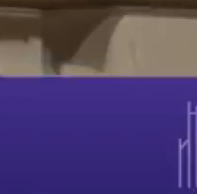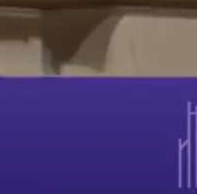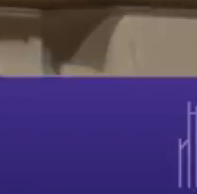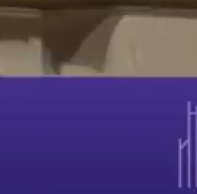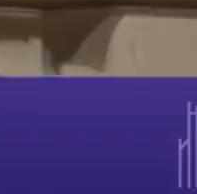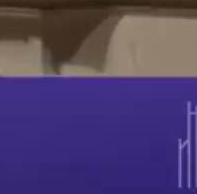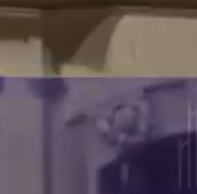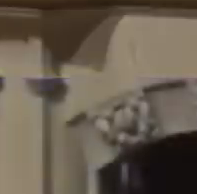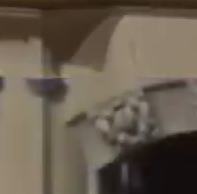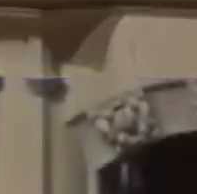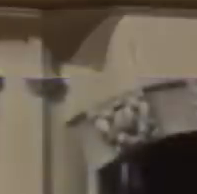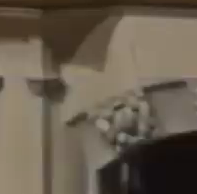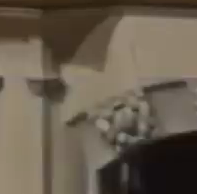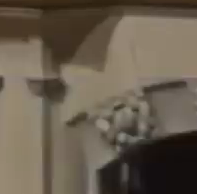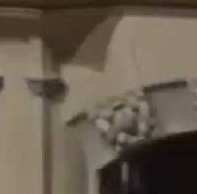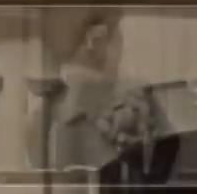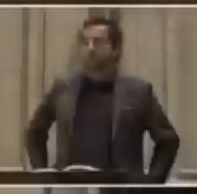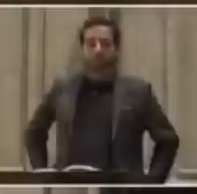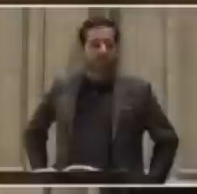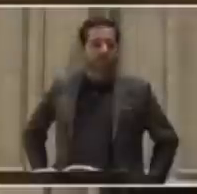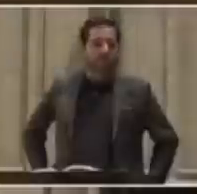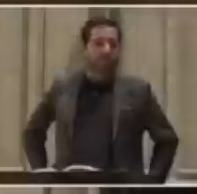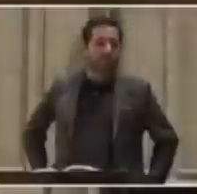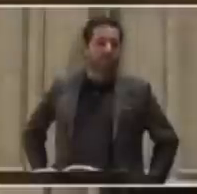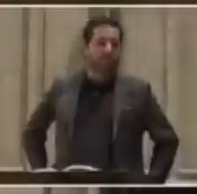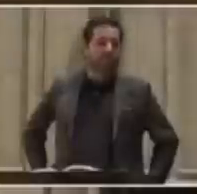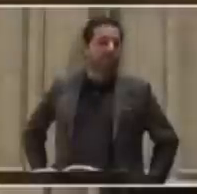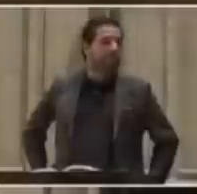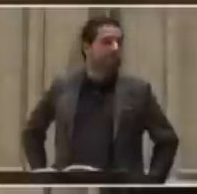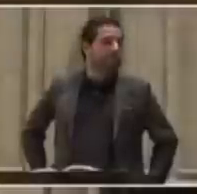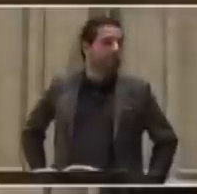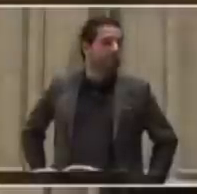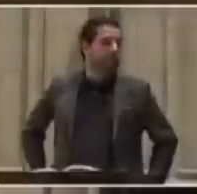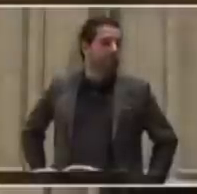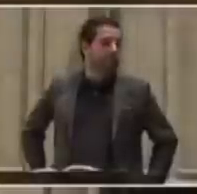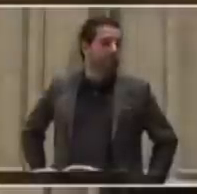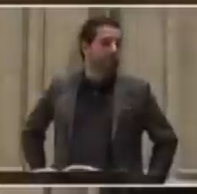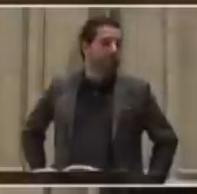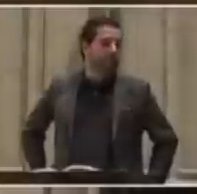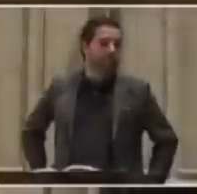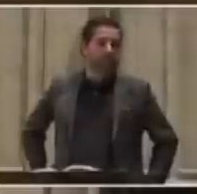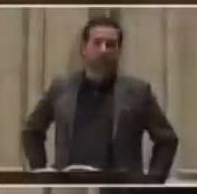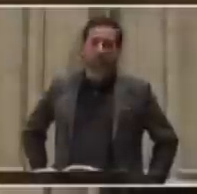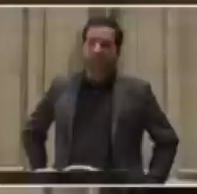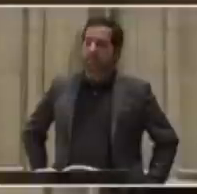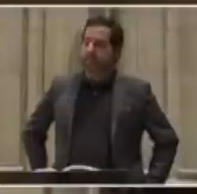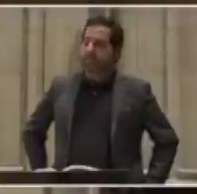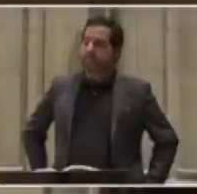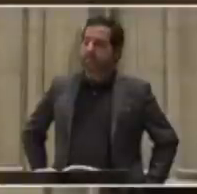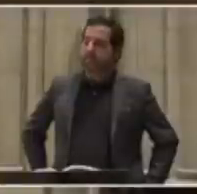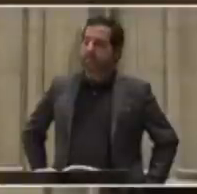en una ciudad, huyan a otra, pues les aseguro que el Hijo del Hombre vendrá antes que ustedes hayan